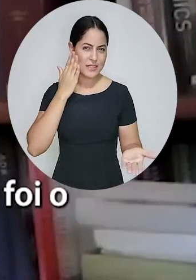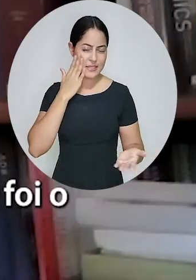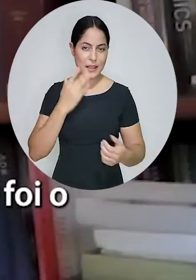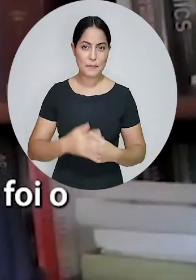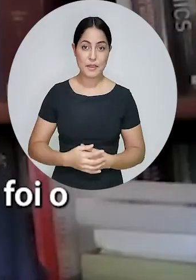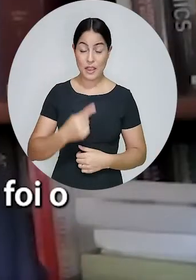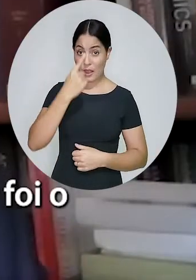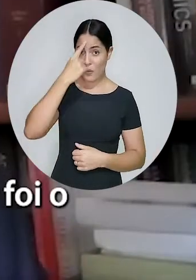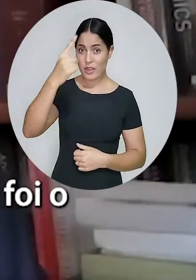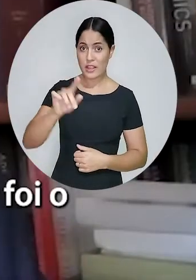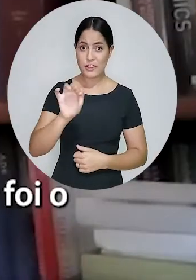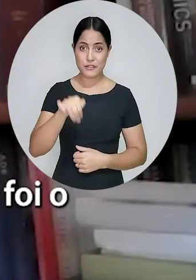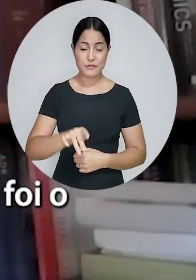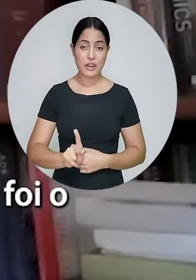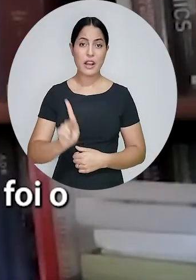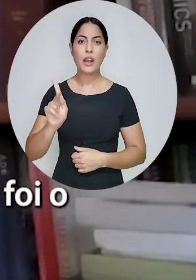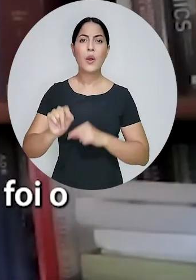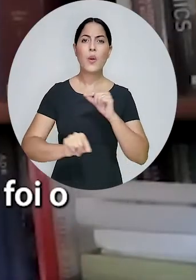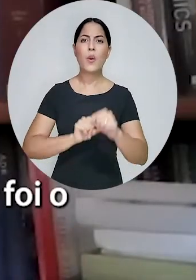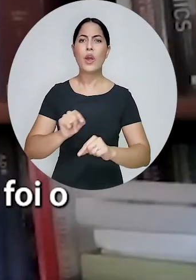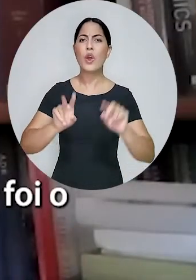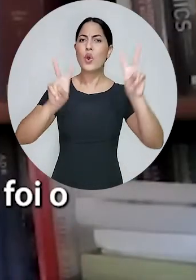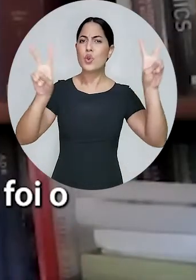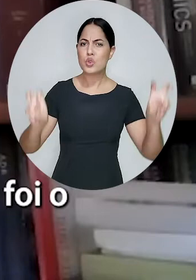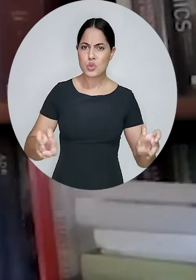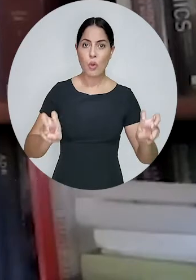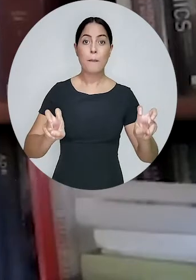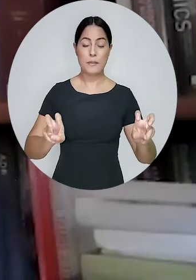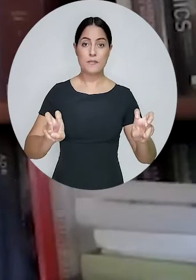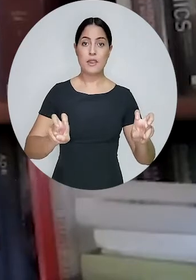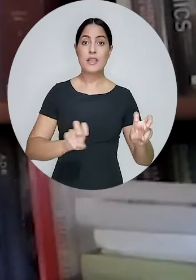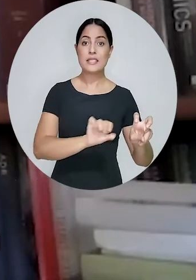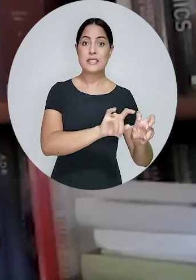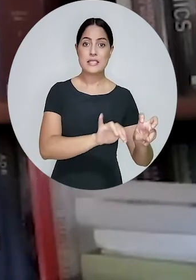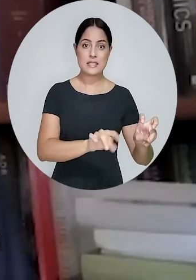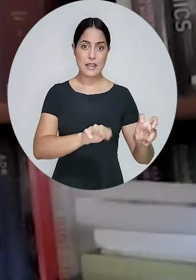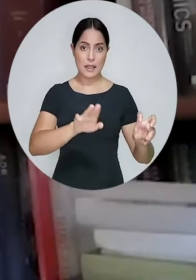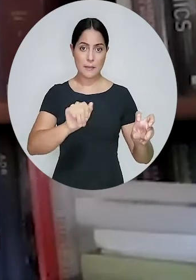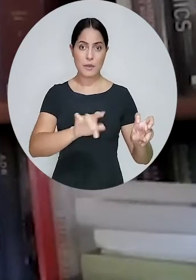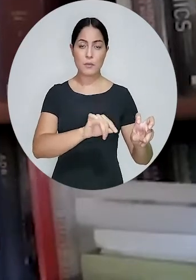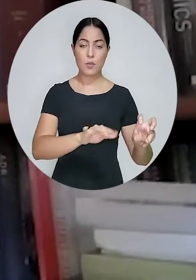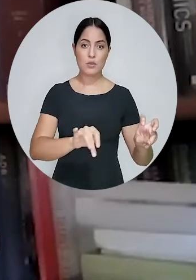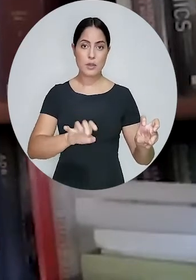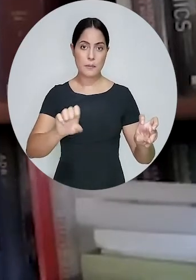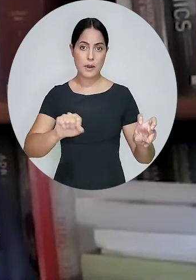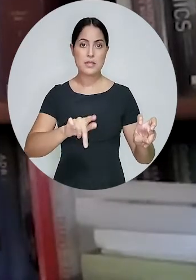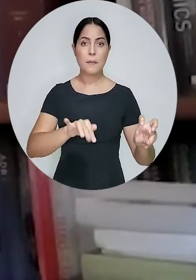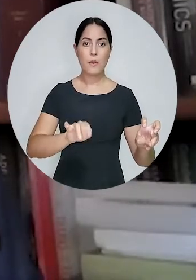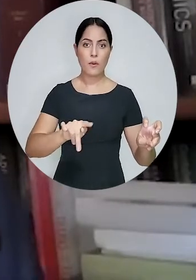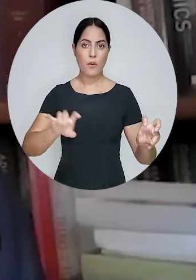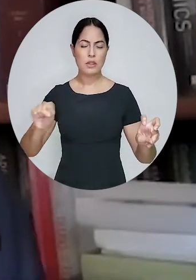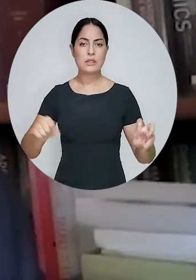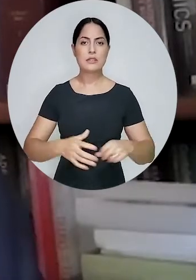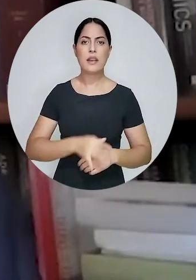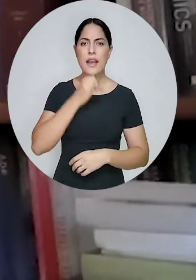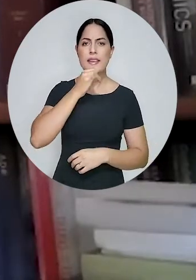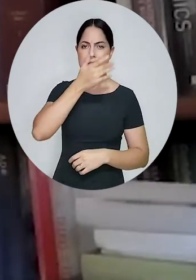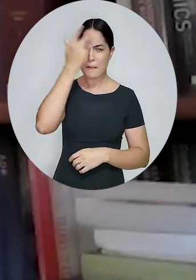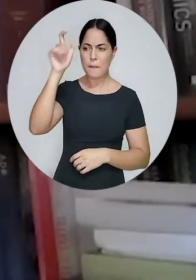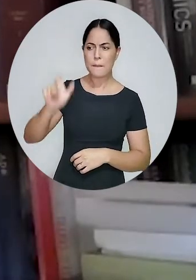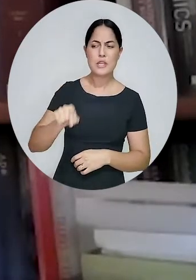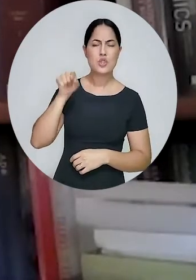know, one of Frank Sanders' ideas was the multi-door courthouse, where people arrive and someone who is